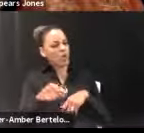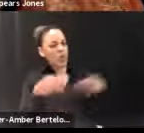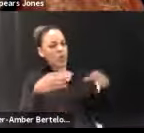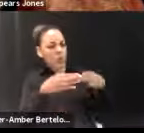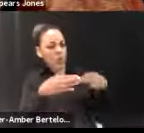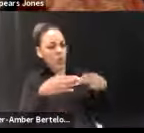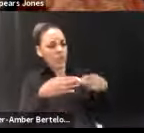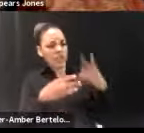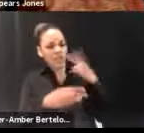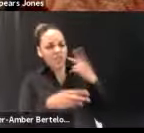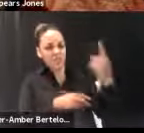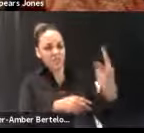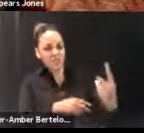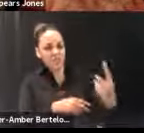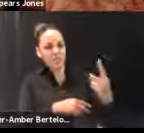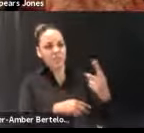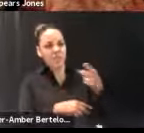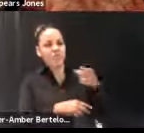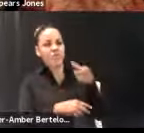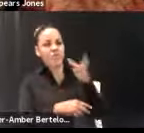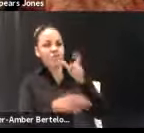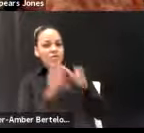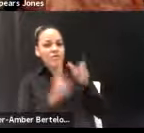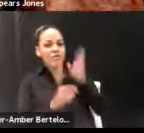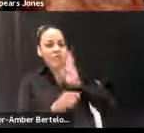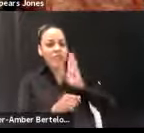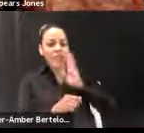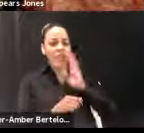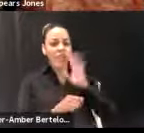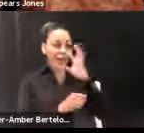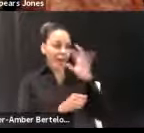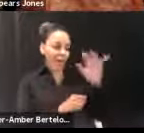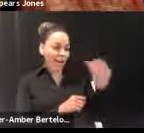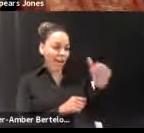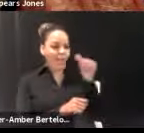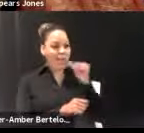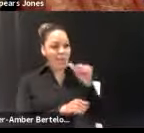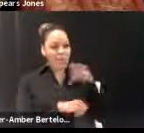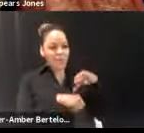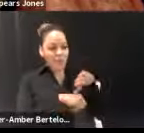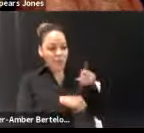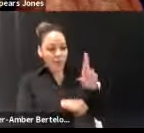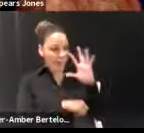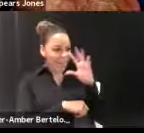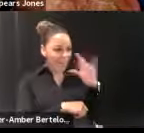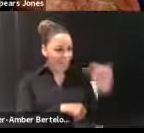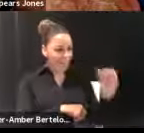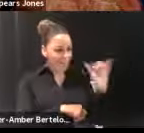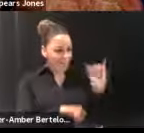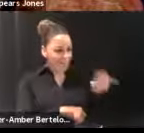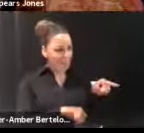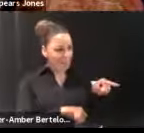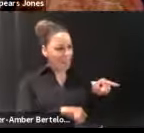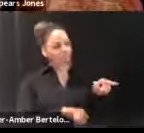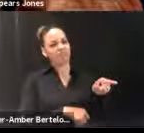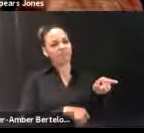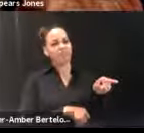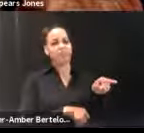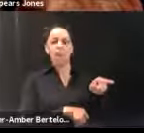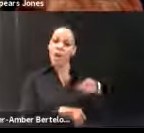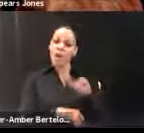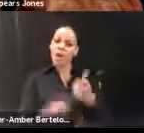beer and ogling the pretty Puerto Rican girls? Was he ogling me? Or was he living in